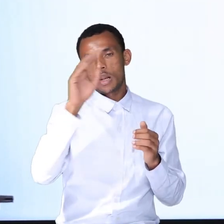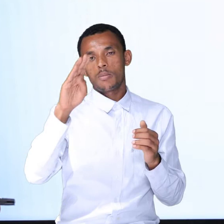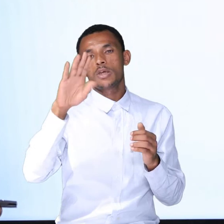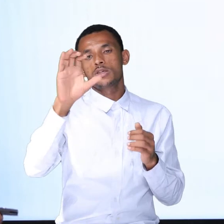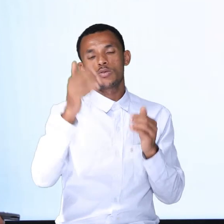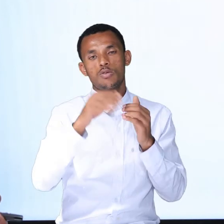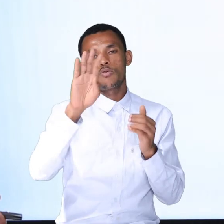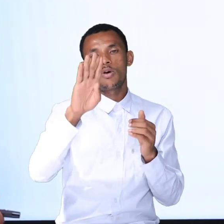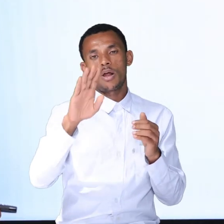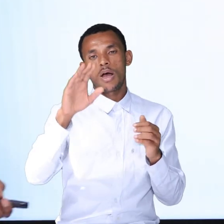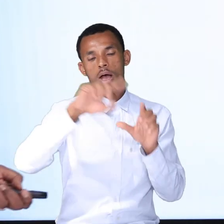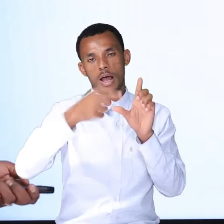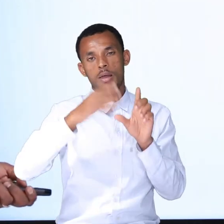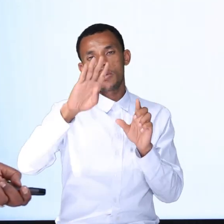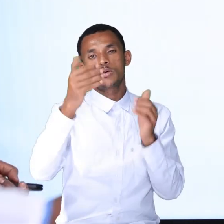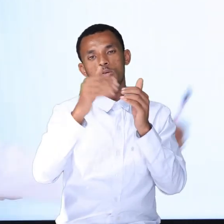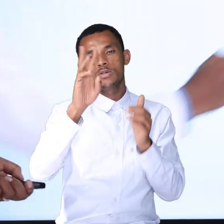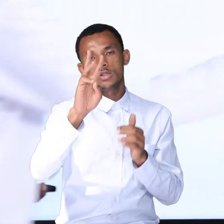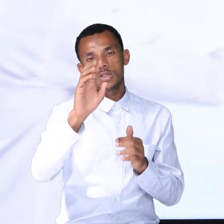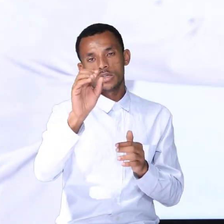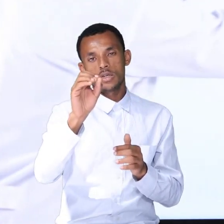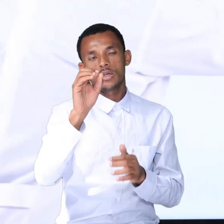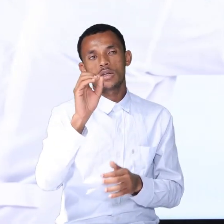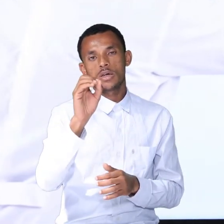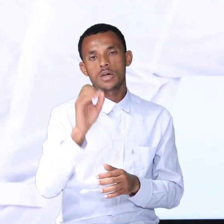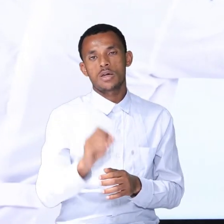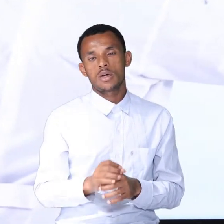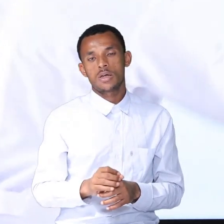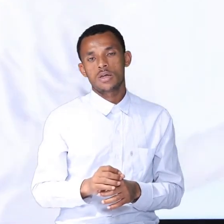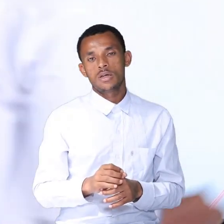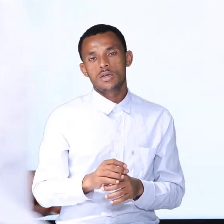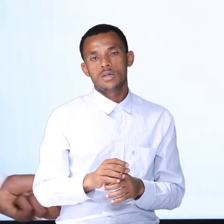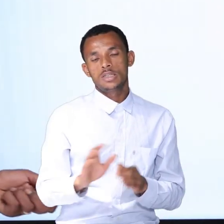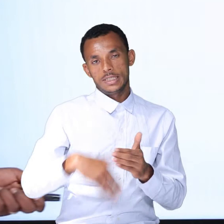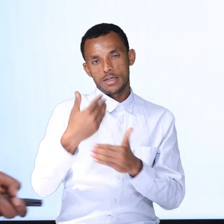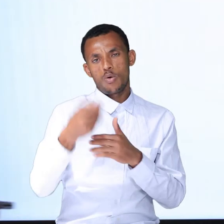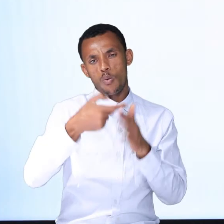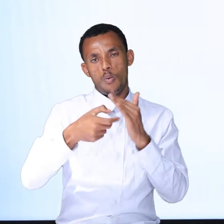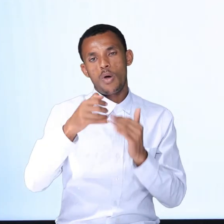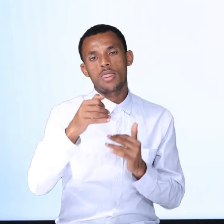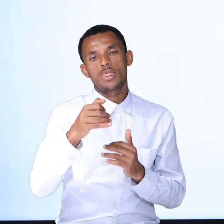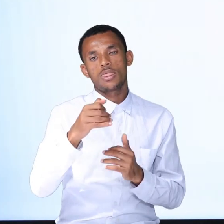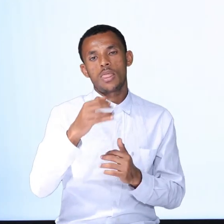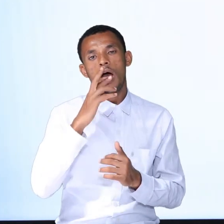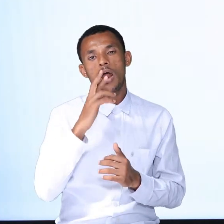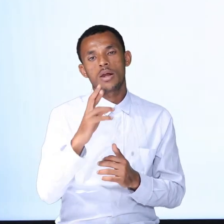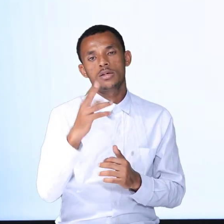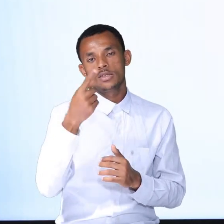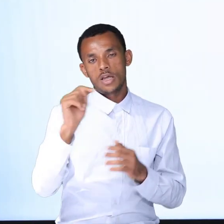4, and angle B to be equal to 60 degree, capital B, 60 degrees, then